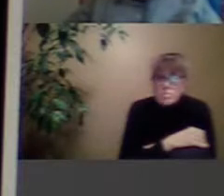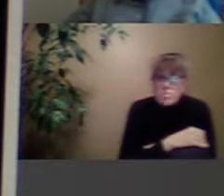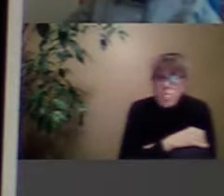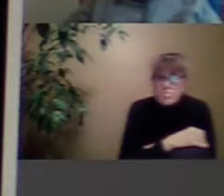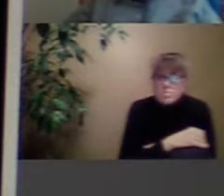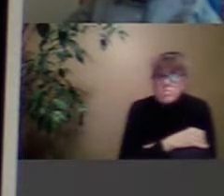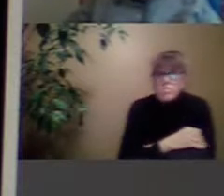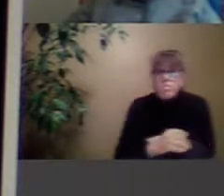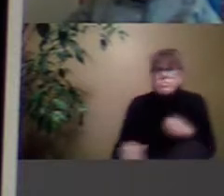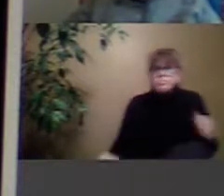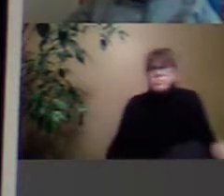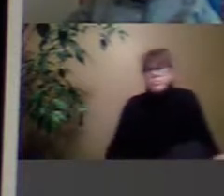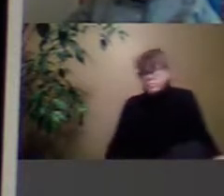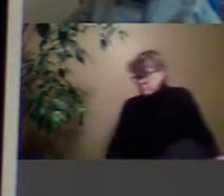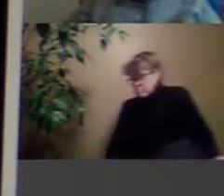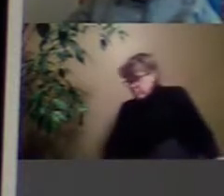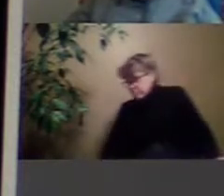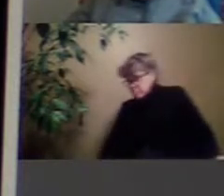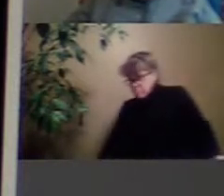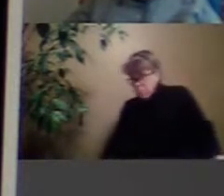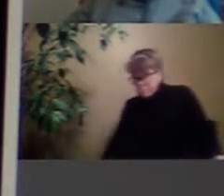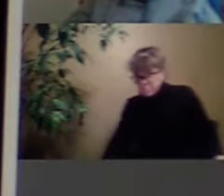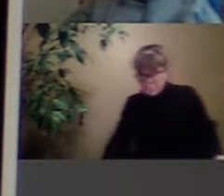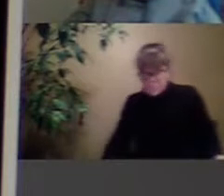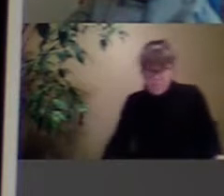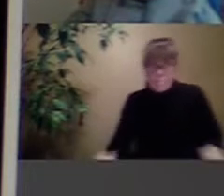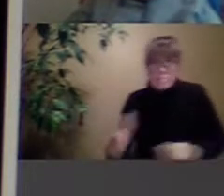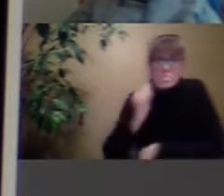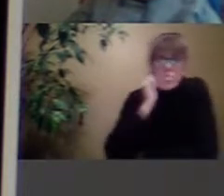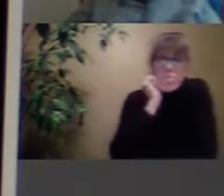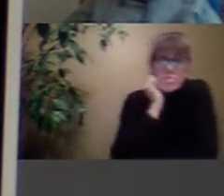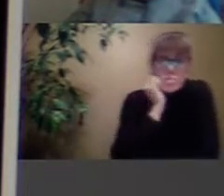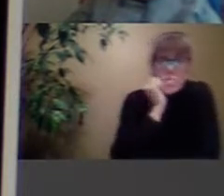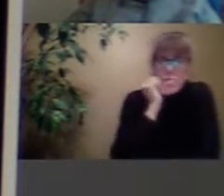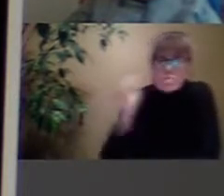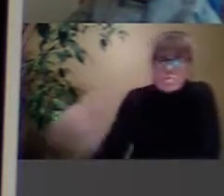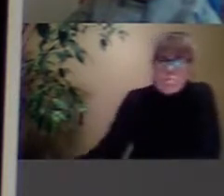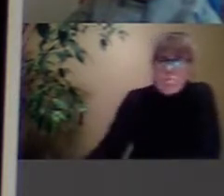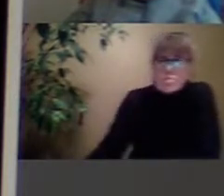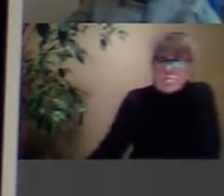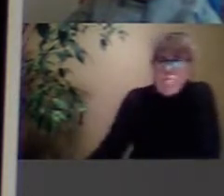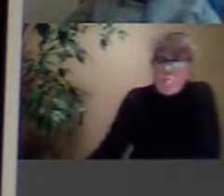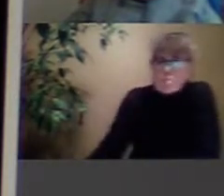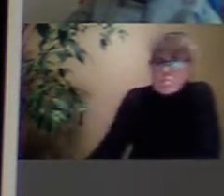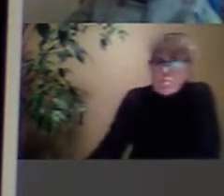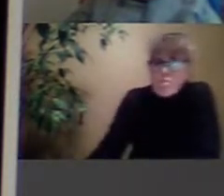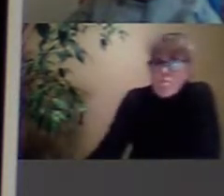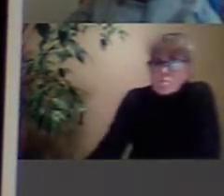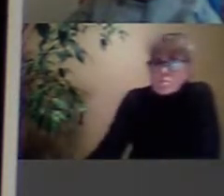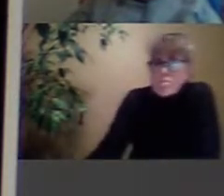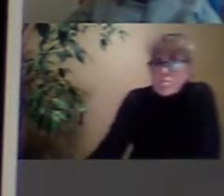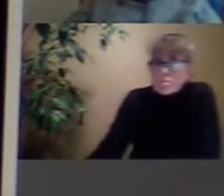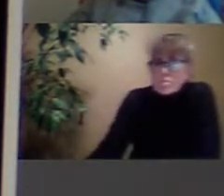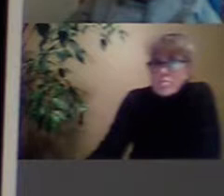see the bay, the black outline is really the limit of the city service area for the city